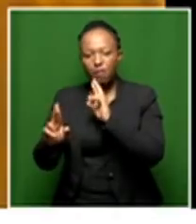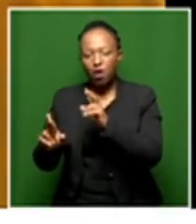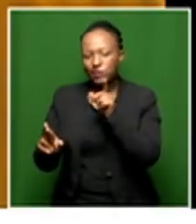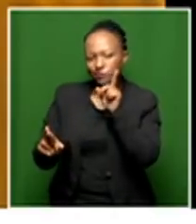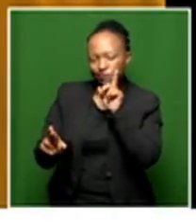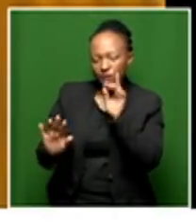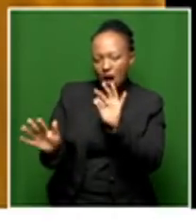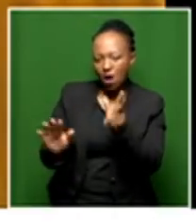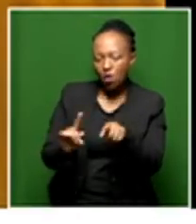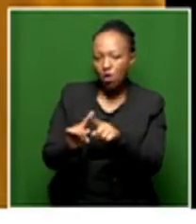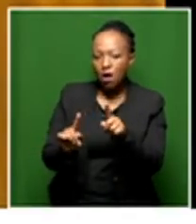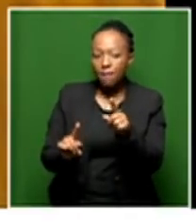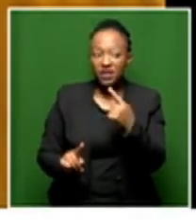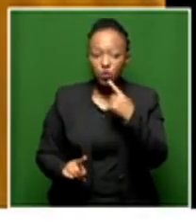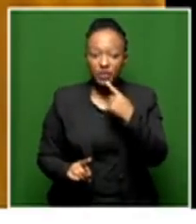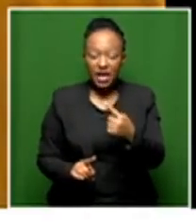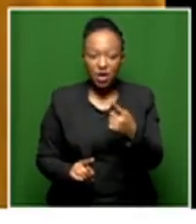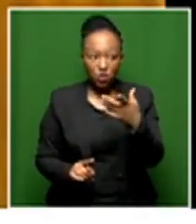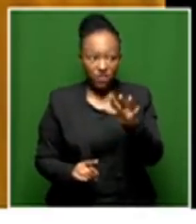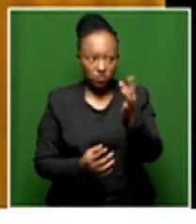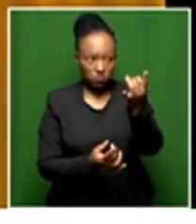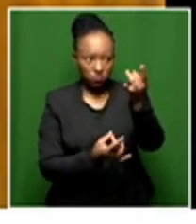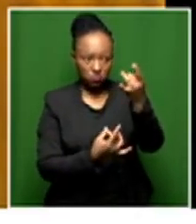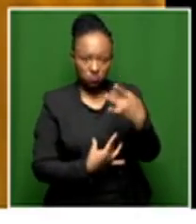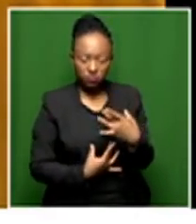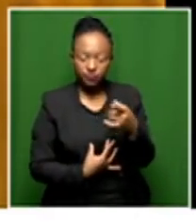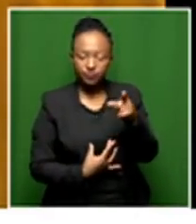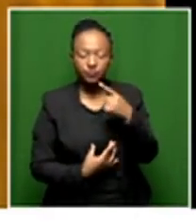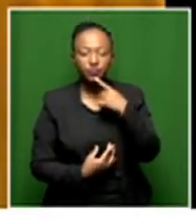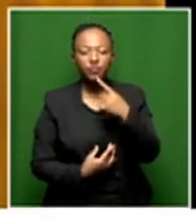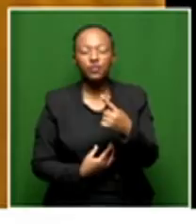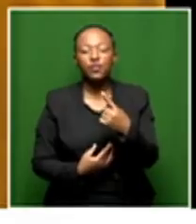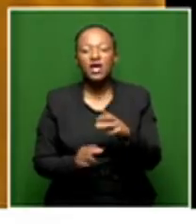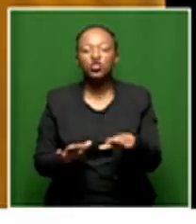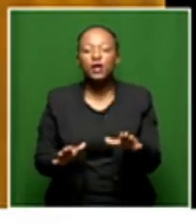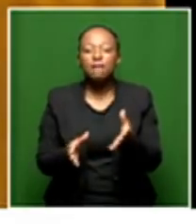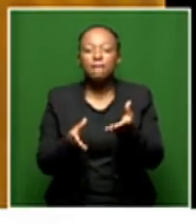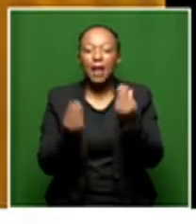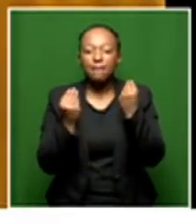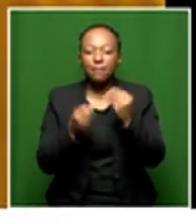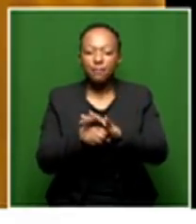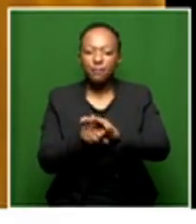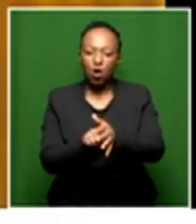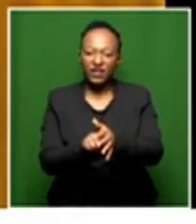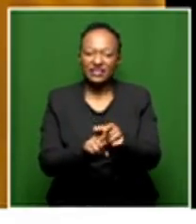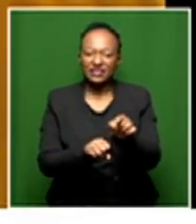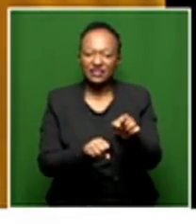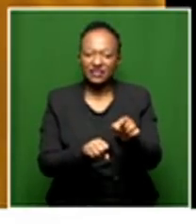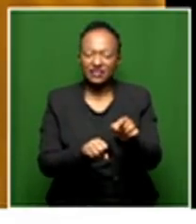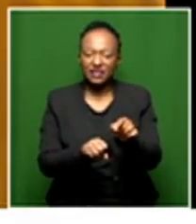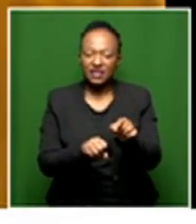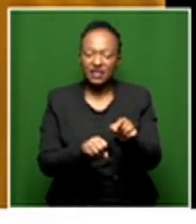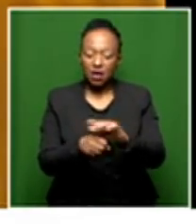having said that, if you think about what you have just said, that a child gets COVID and